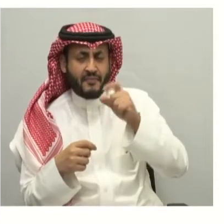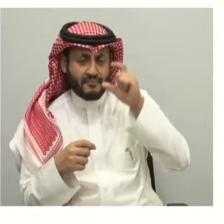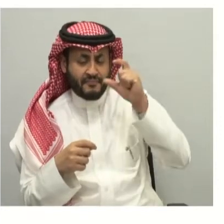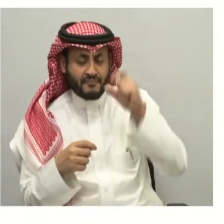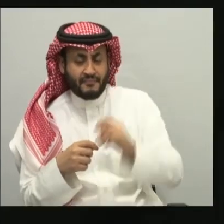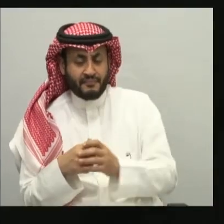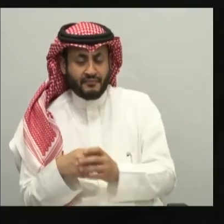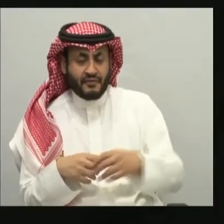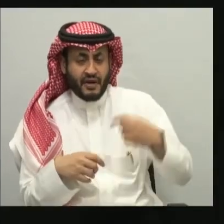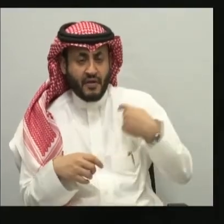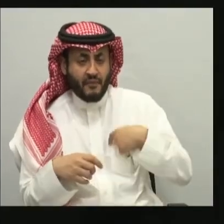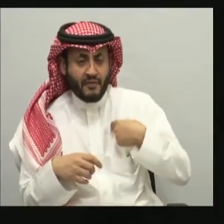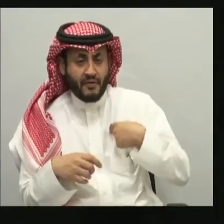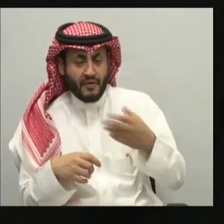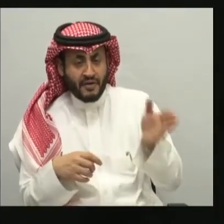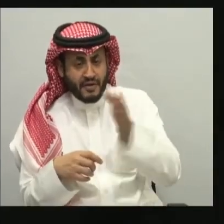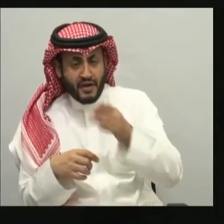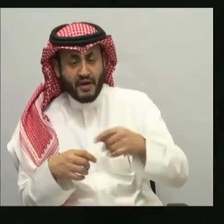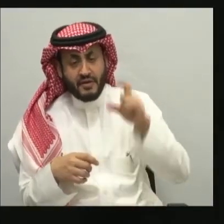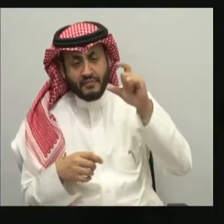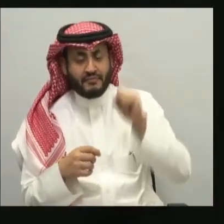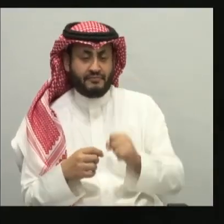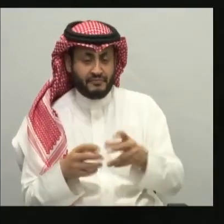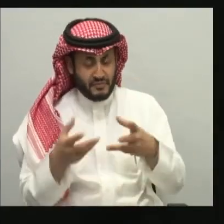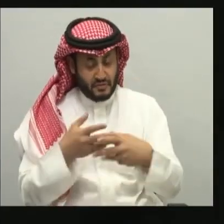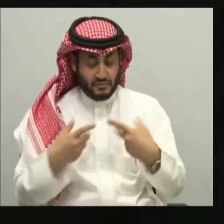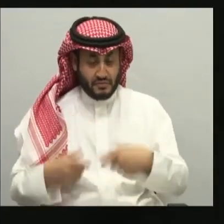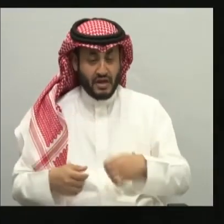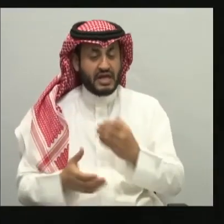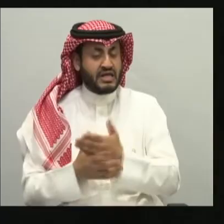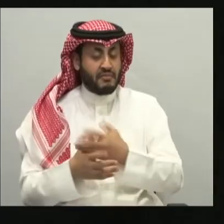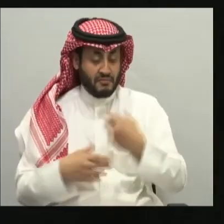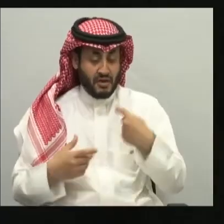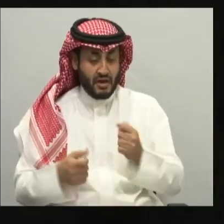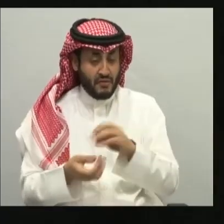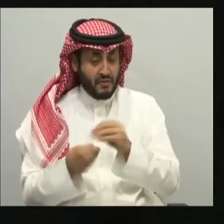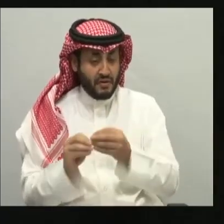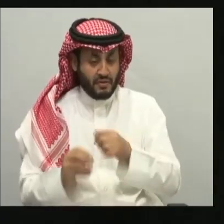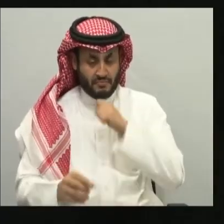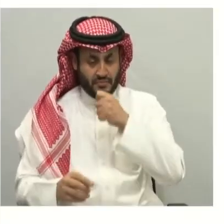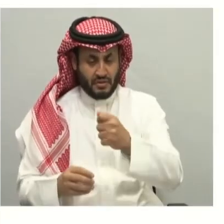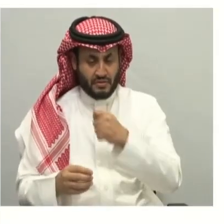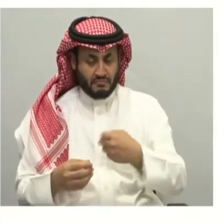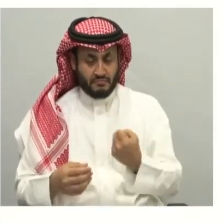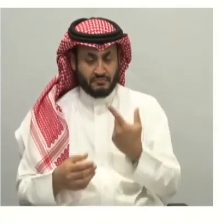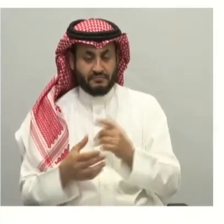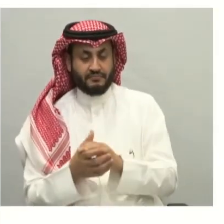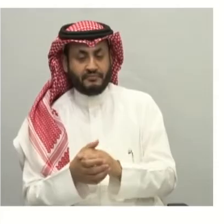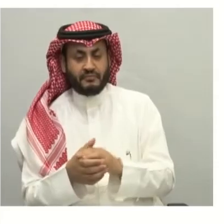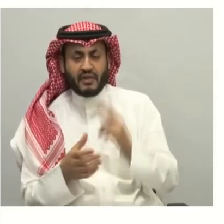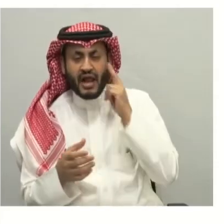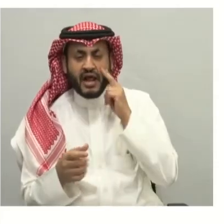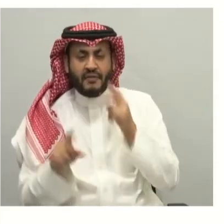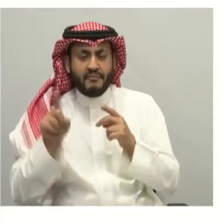an interview, so he need something suitable for that interview. So he said that either dark gray